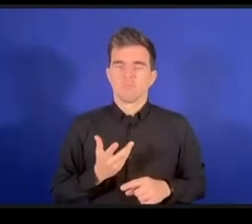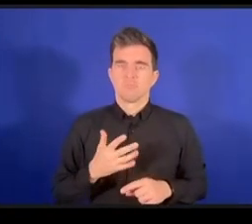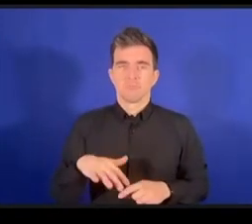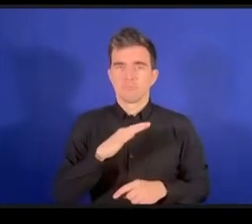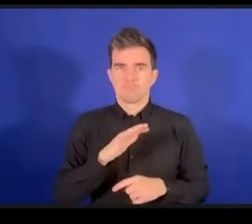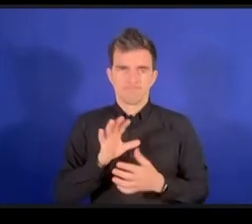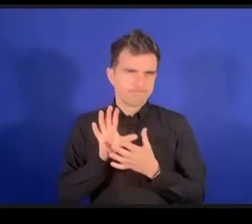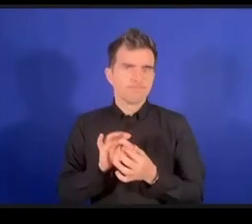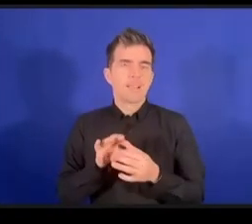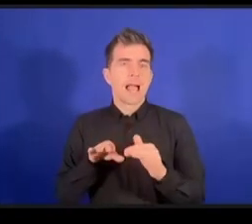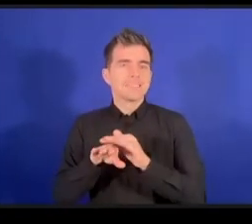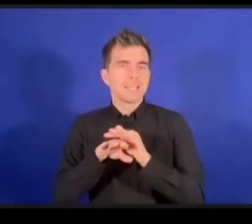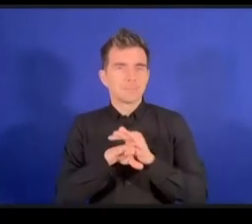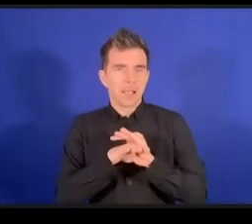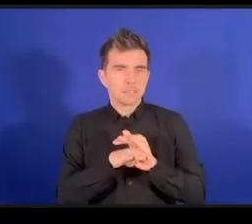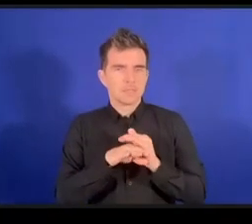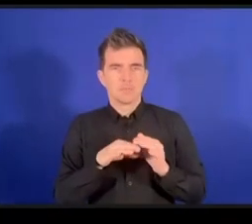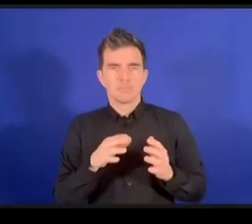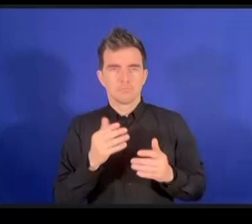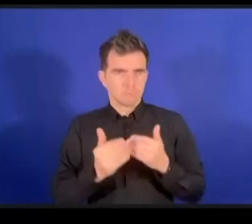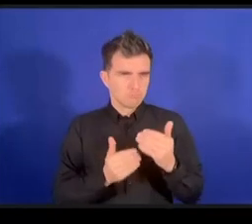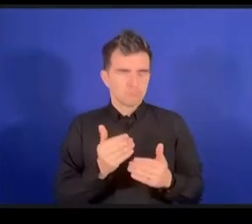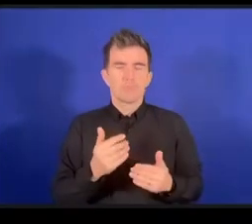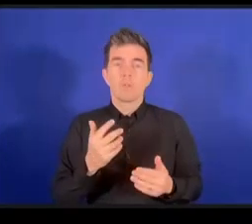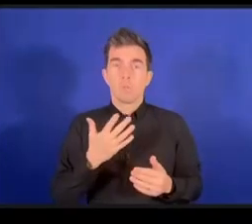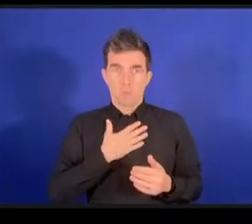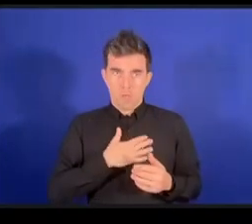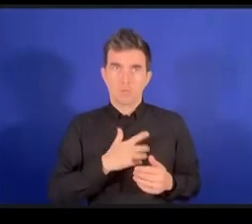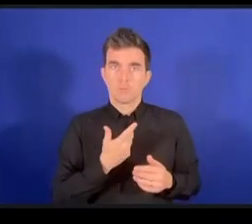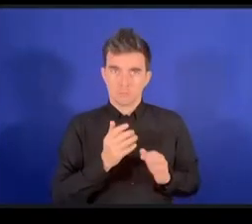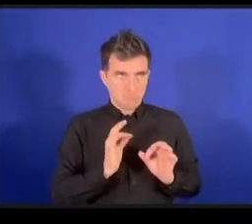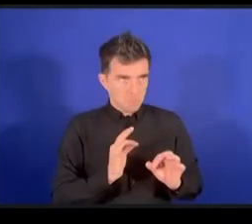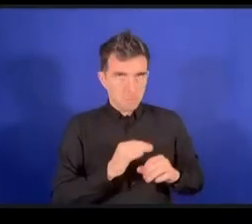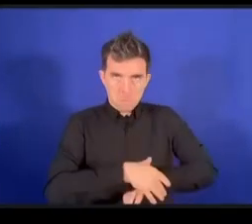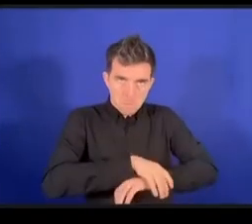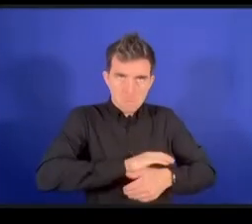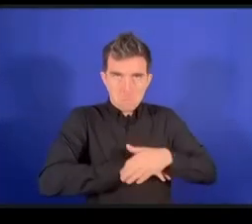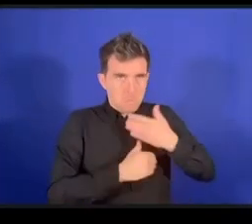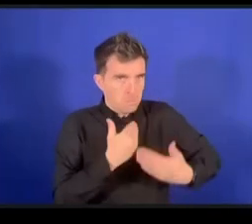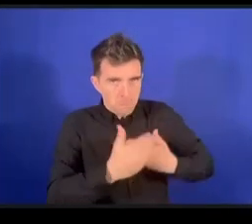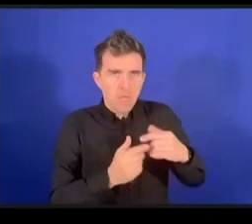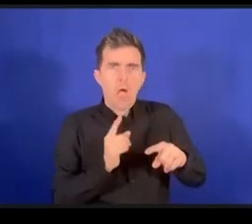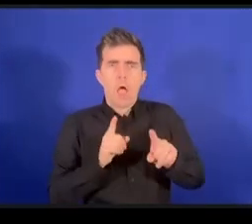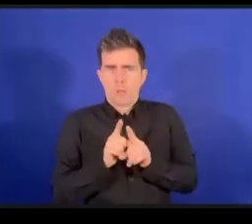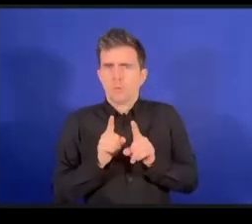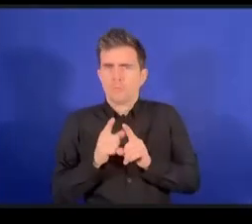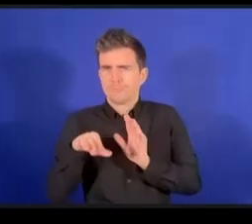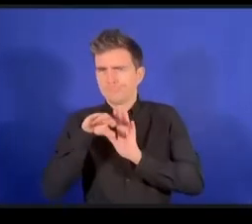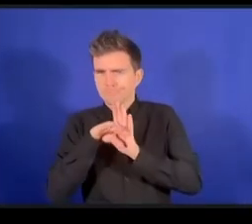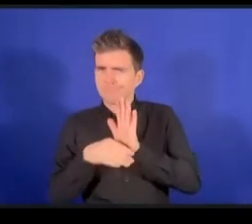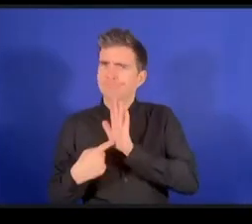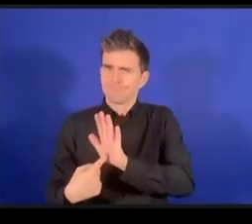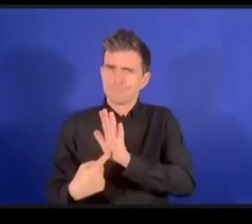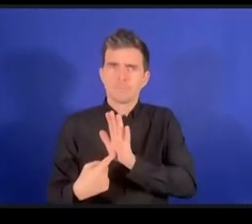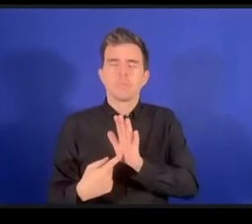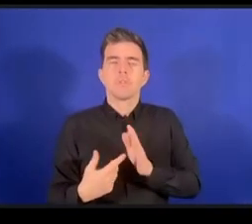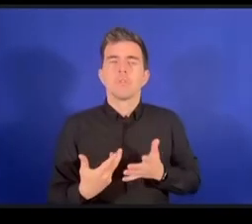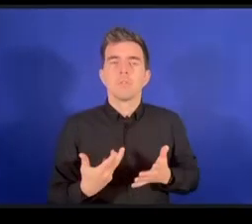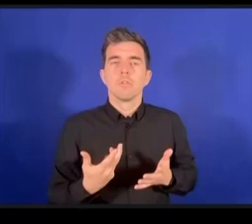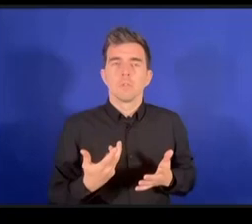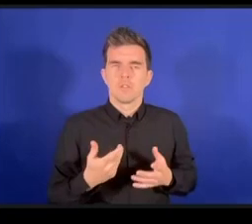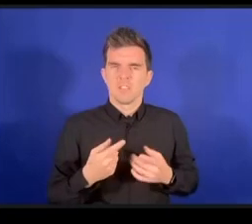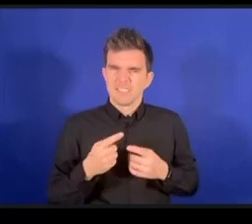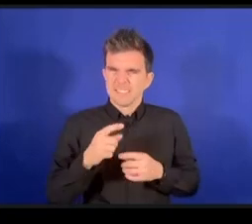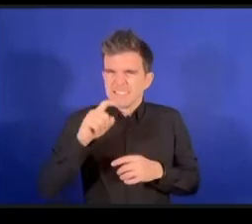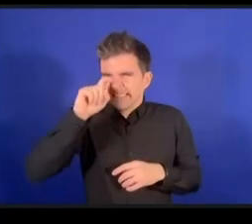to give a common assessment, but especially the Dynamic Coalition on Accessibility for People